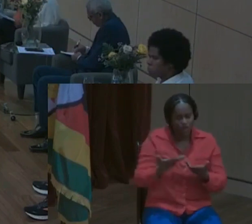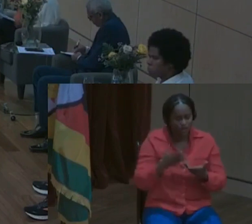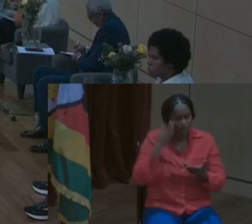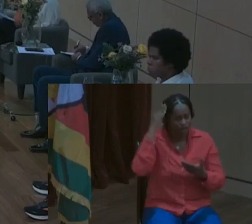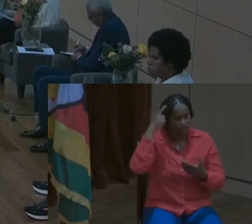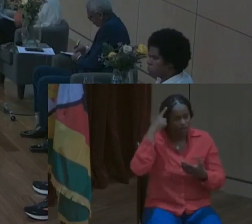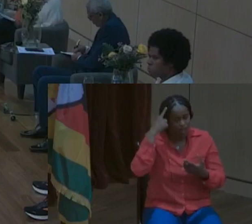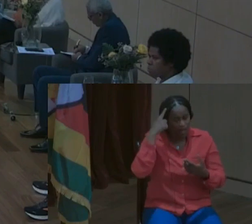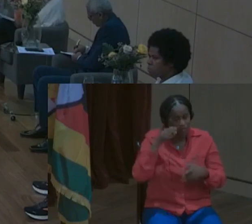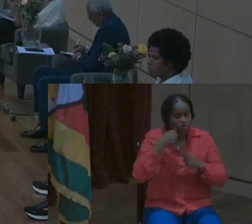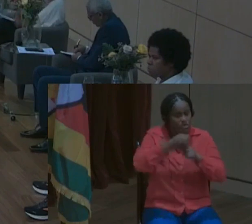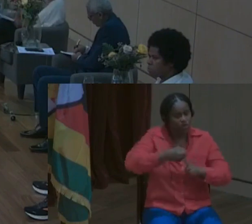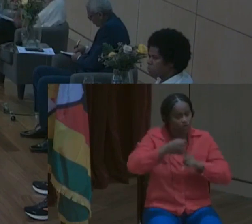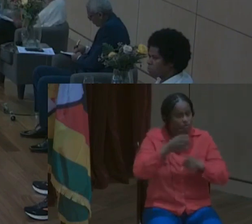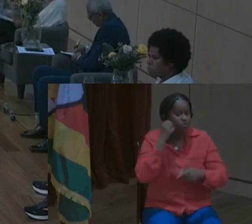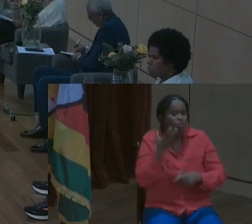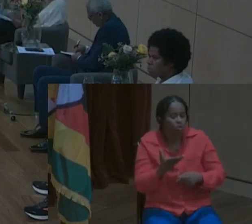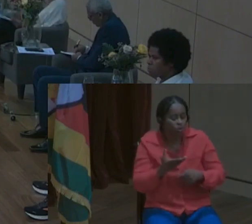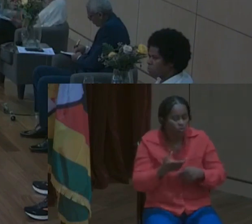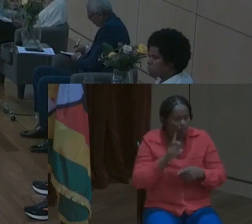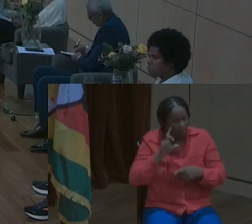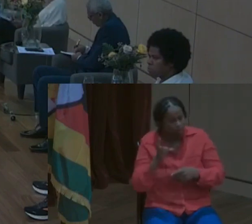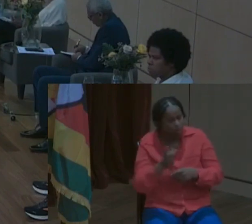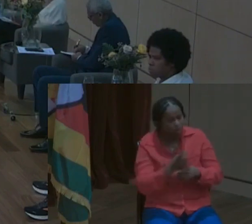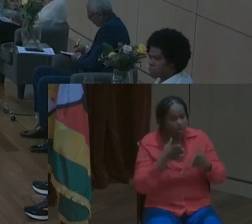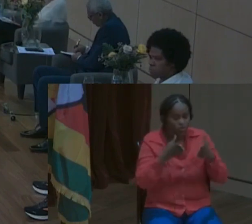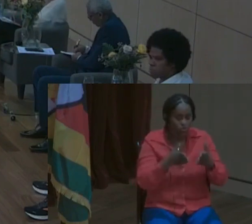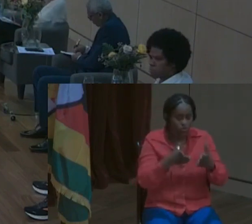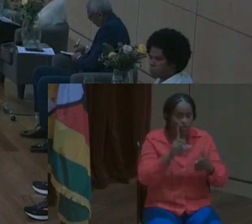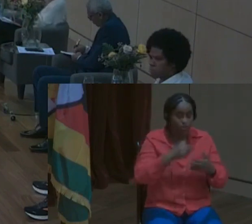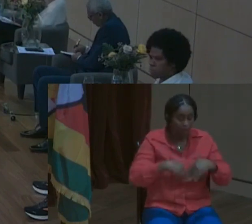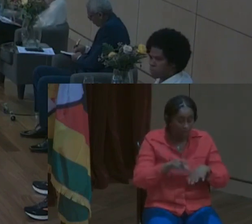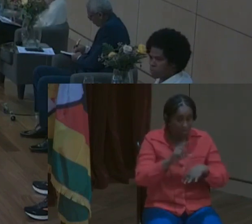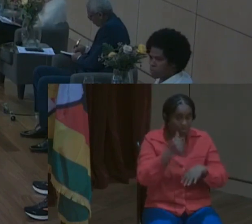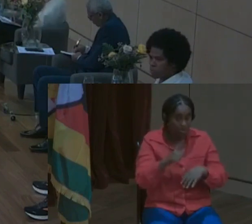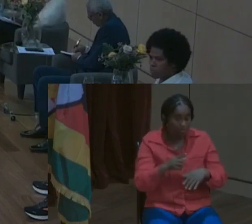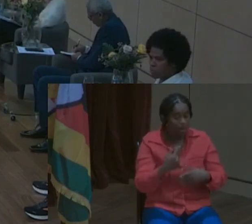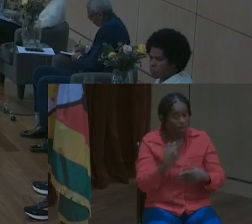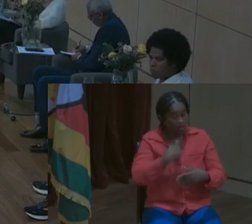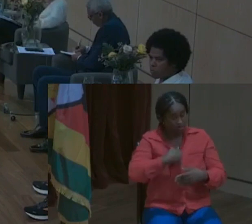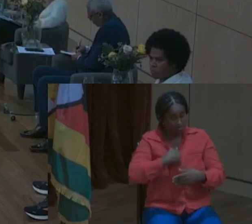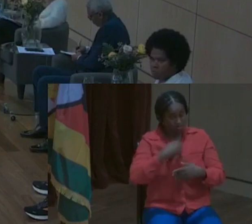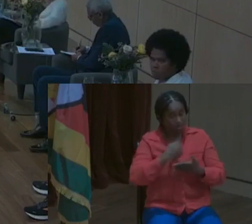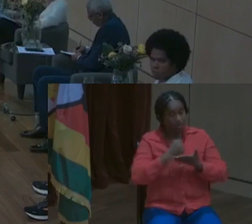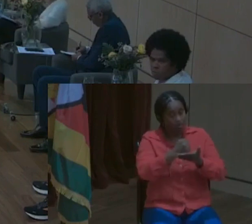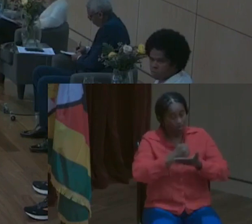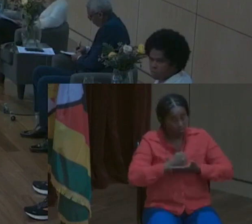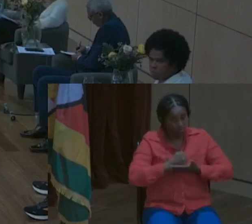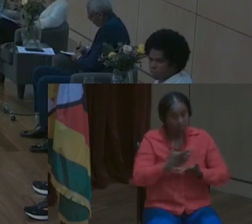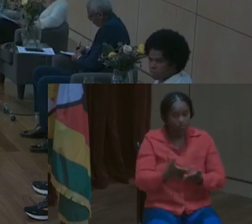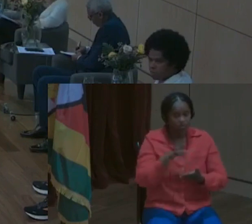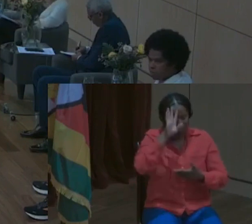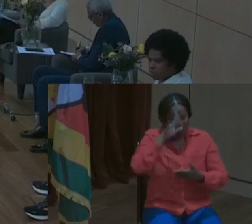support self-help. Like I said, empower people. There are things we can do for ourselves. We can exercise like we were doing yesterday with the physiotherapist. We